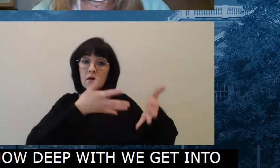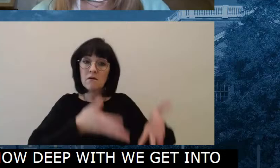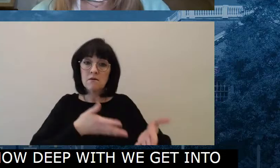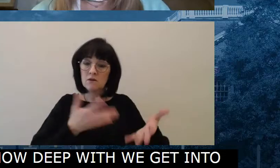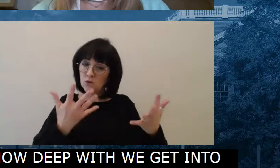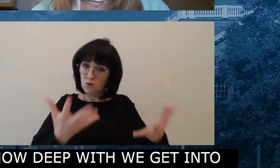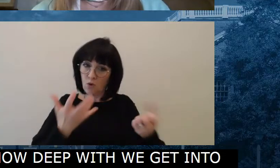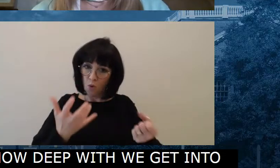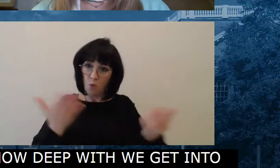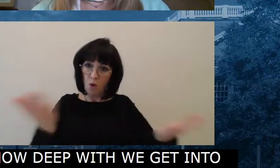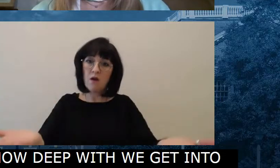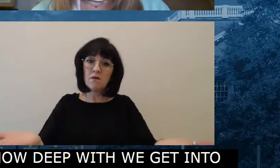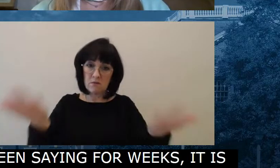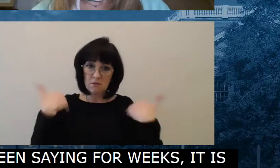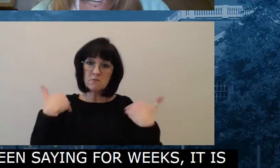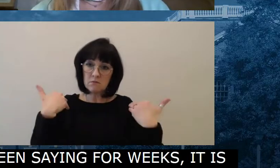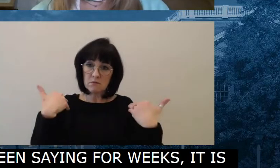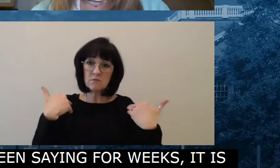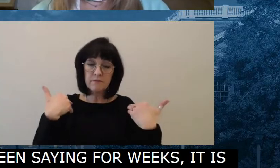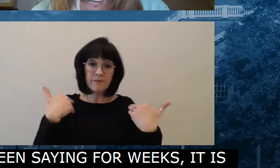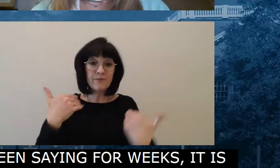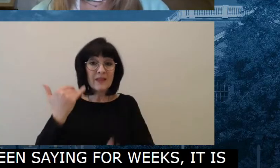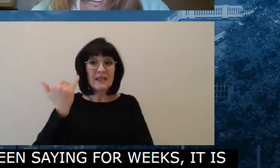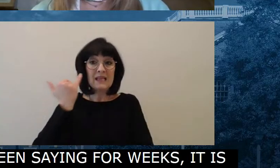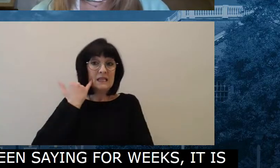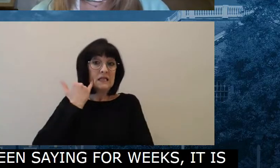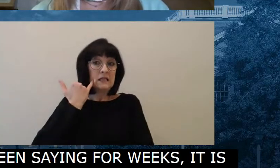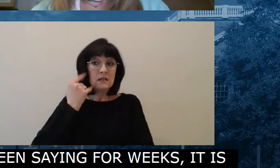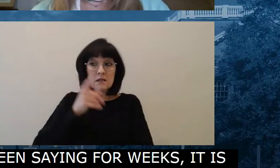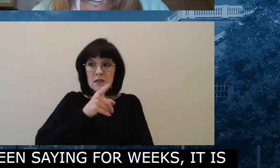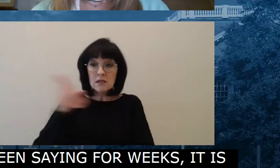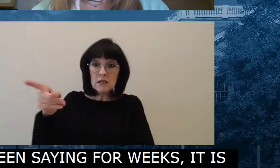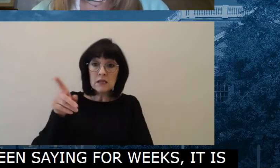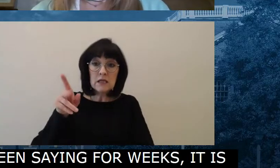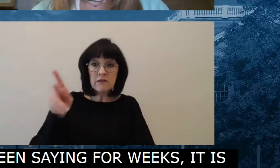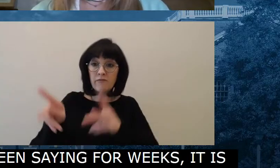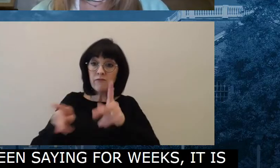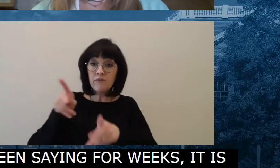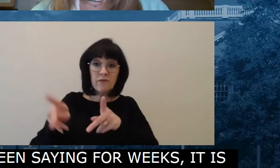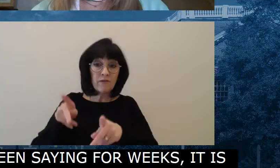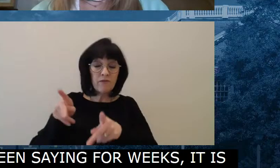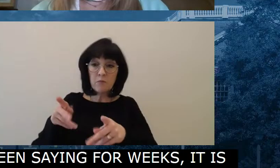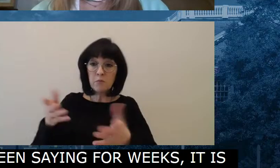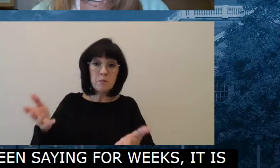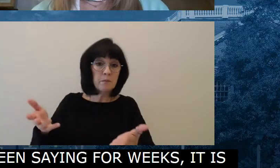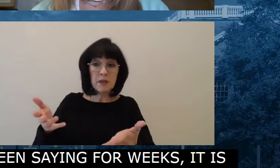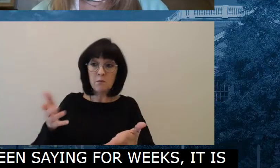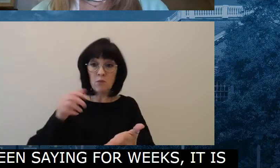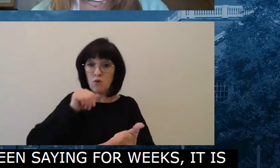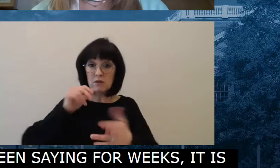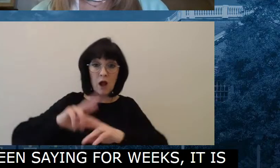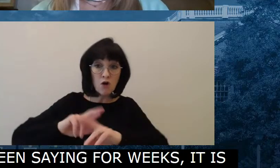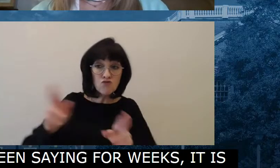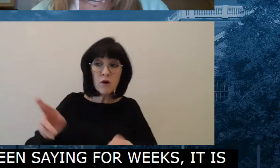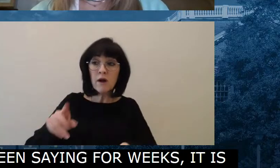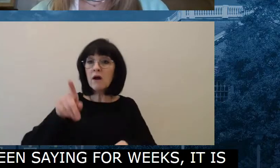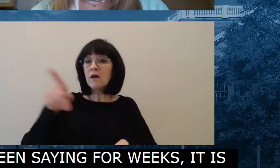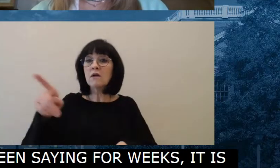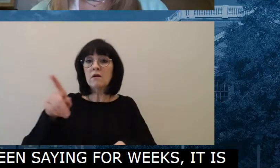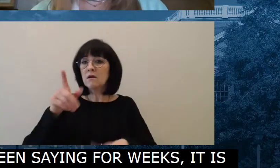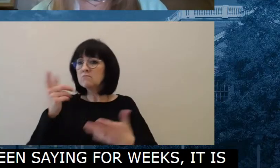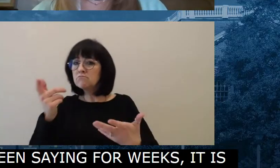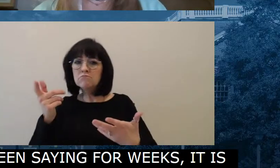on to 1C if they can't make it. If we wind up walking into 1C a little bit to get vaccinations done, that's what we're going to do to be as most efficient as